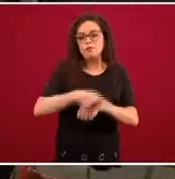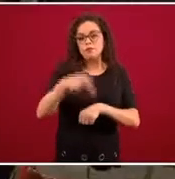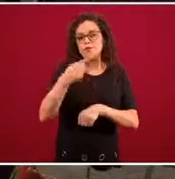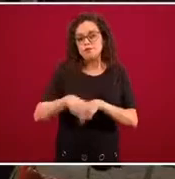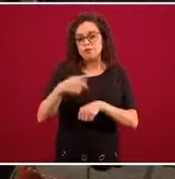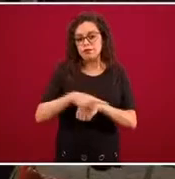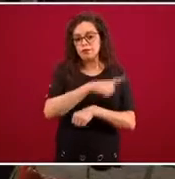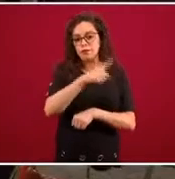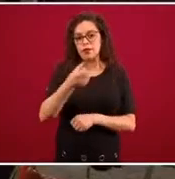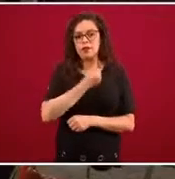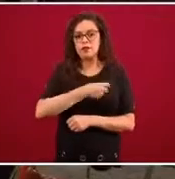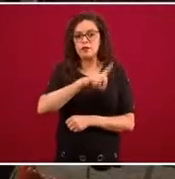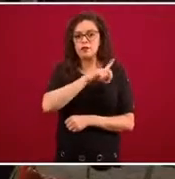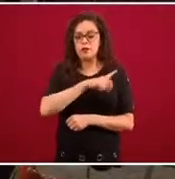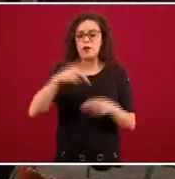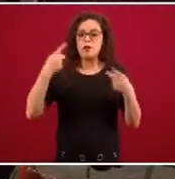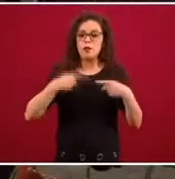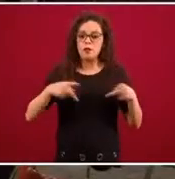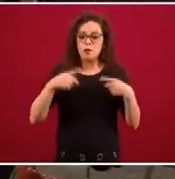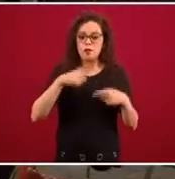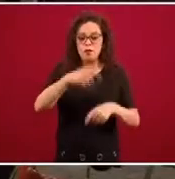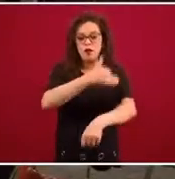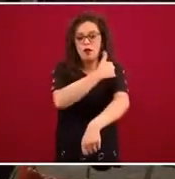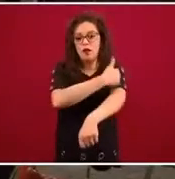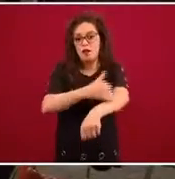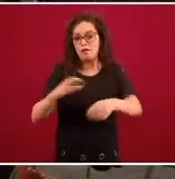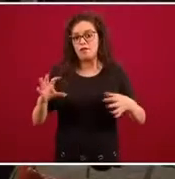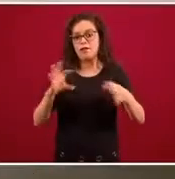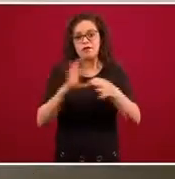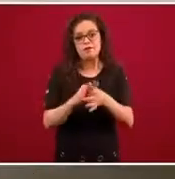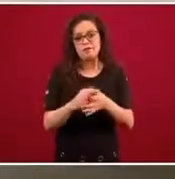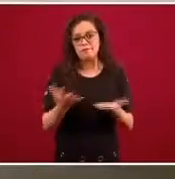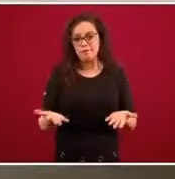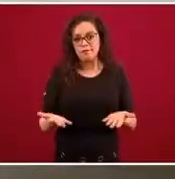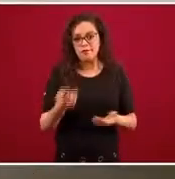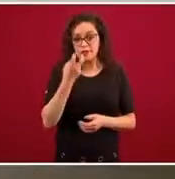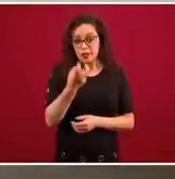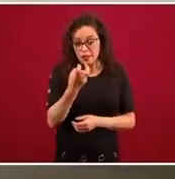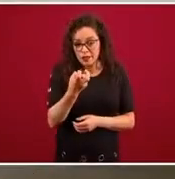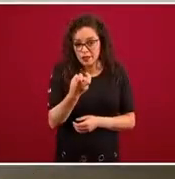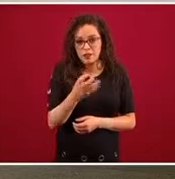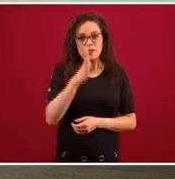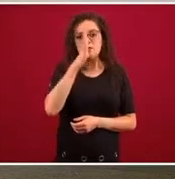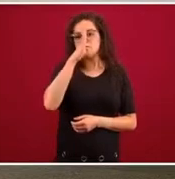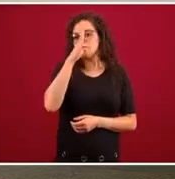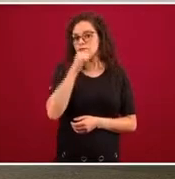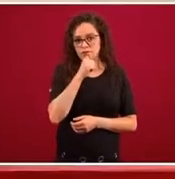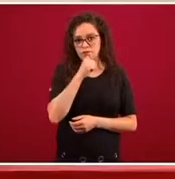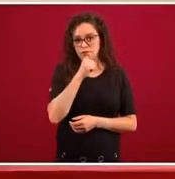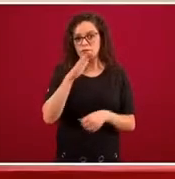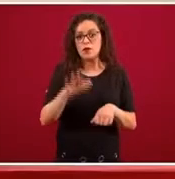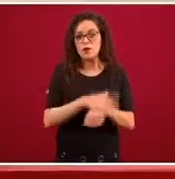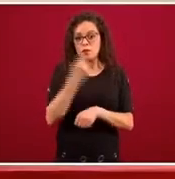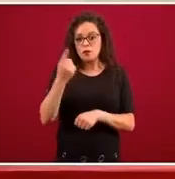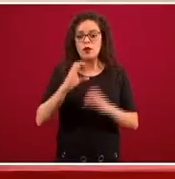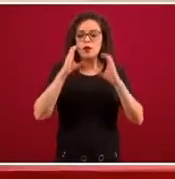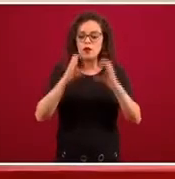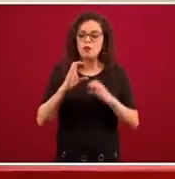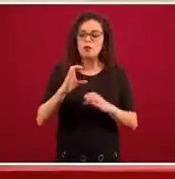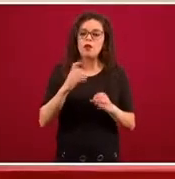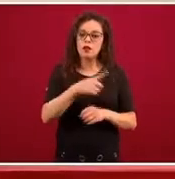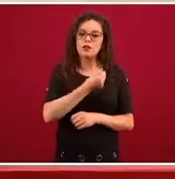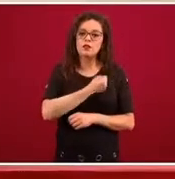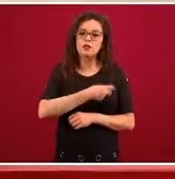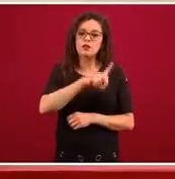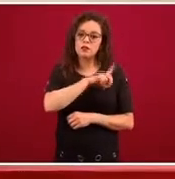because otherwise we would be endangering the lives and the health of the people who are still alive within that family. There is no other reason